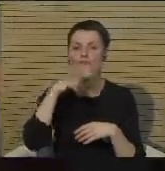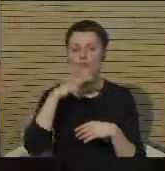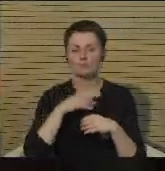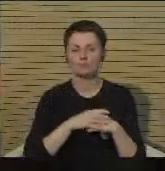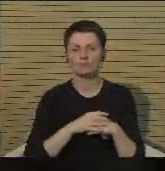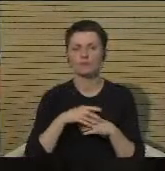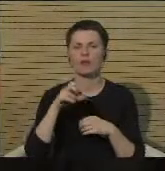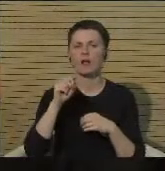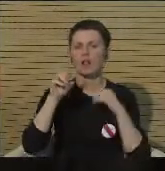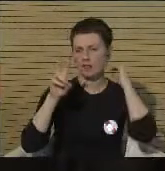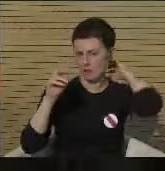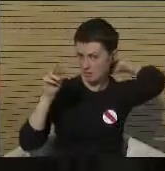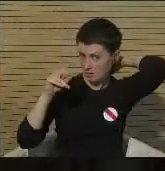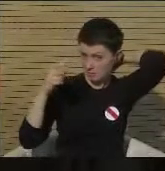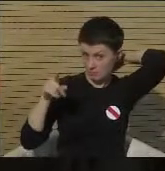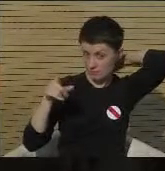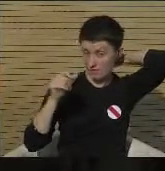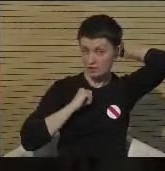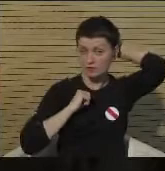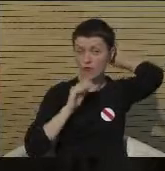to flow some water on us.